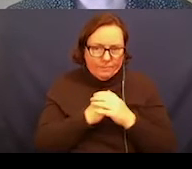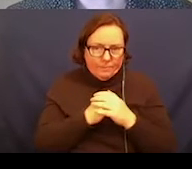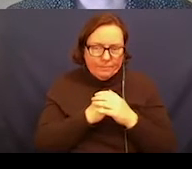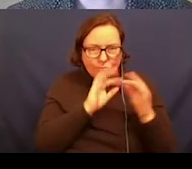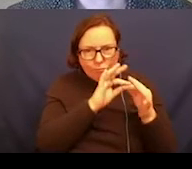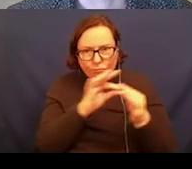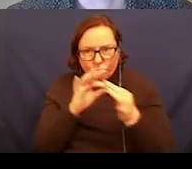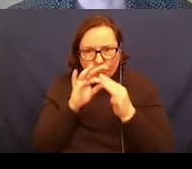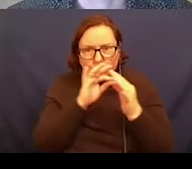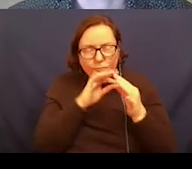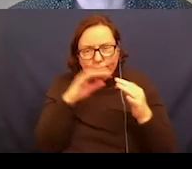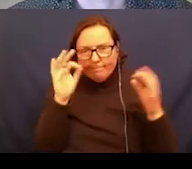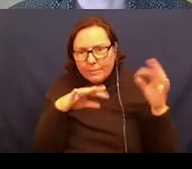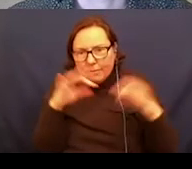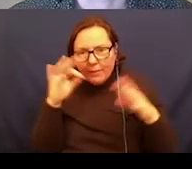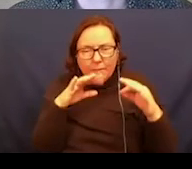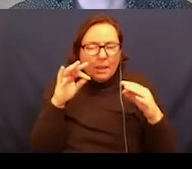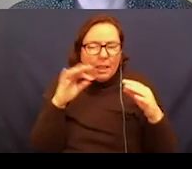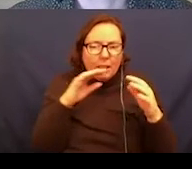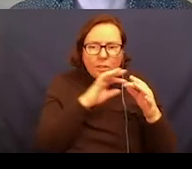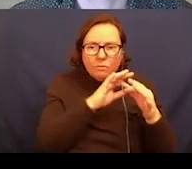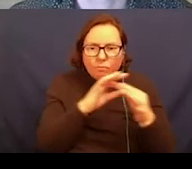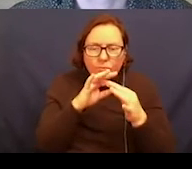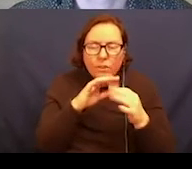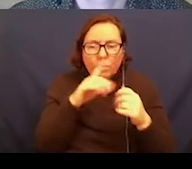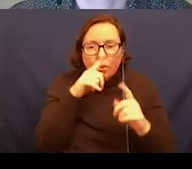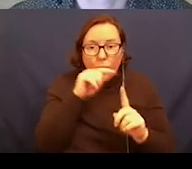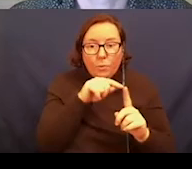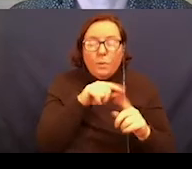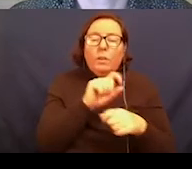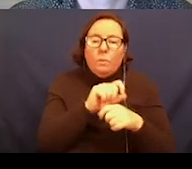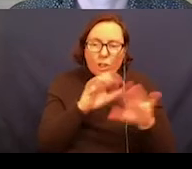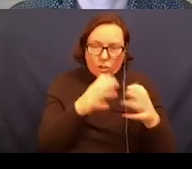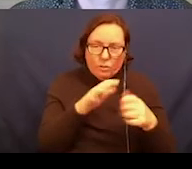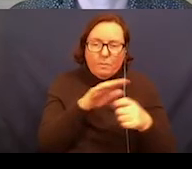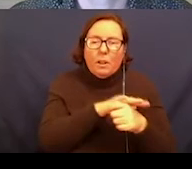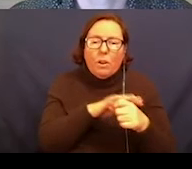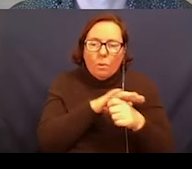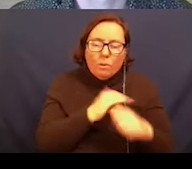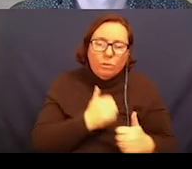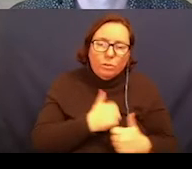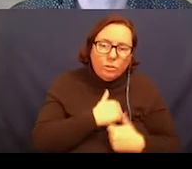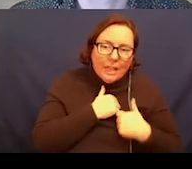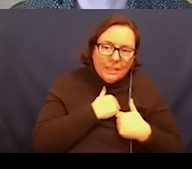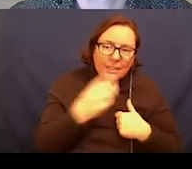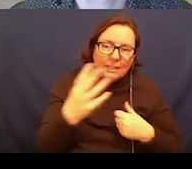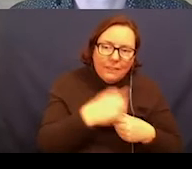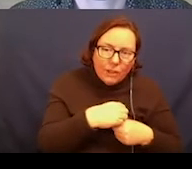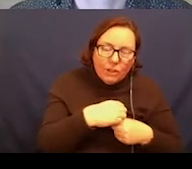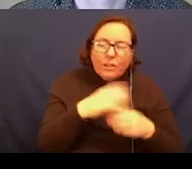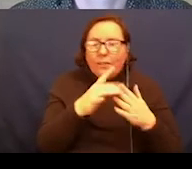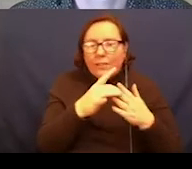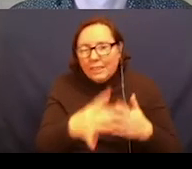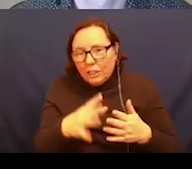These principles were developed in partnership with a working group of local residents, leaders,